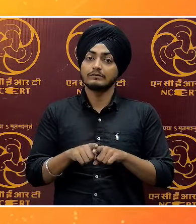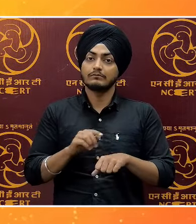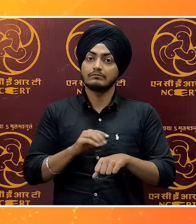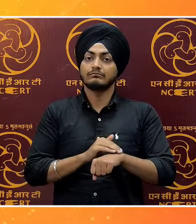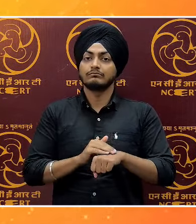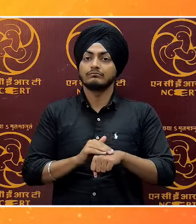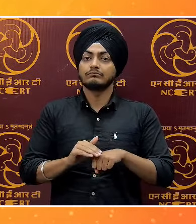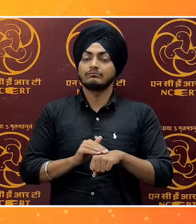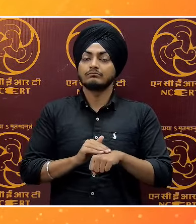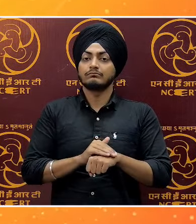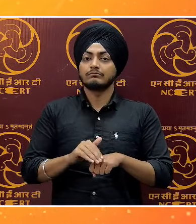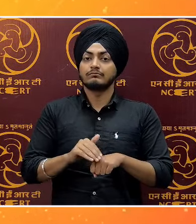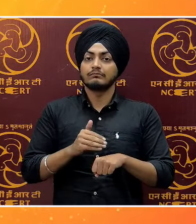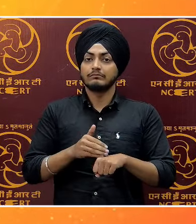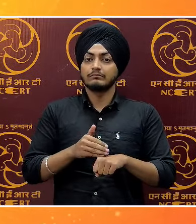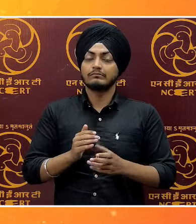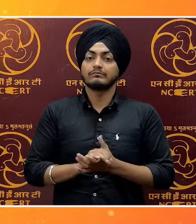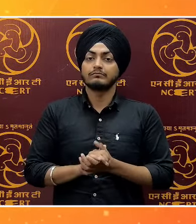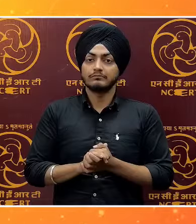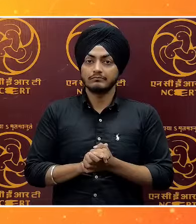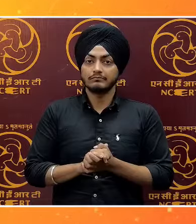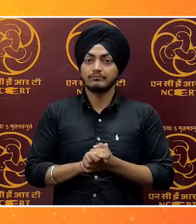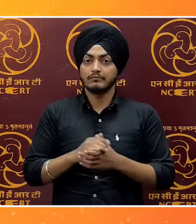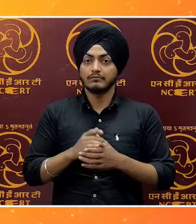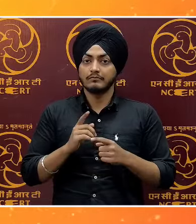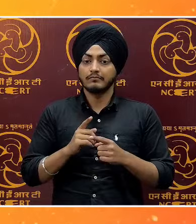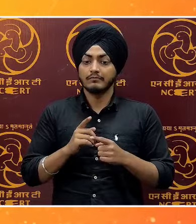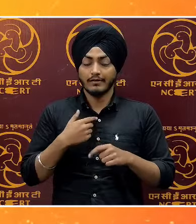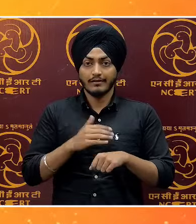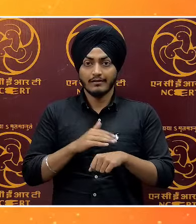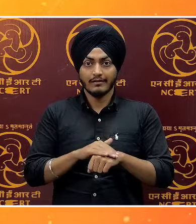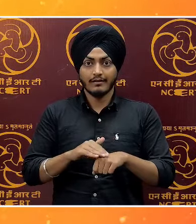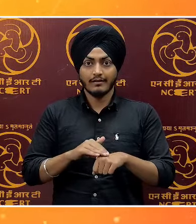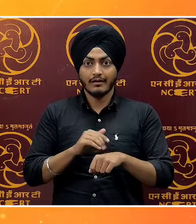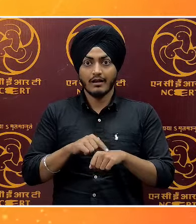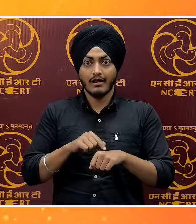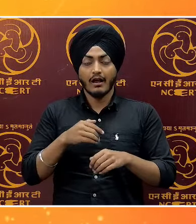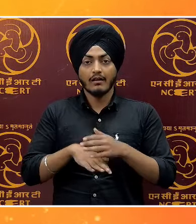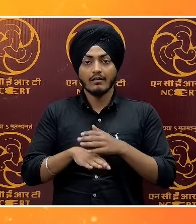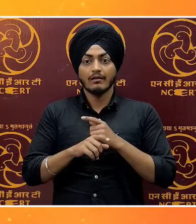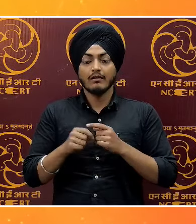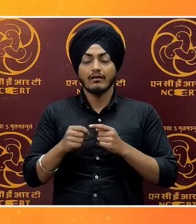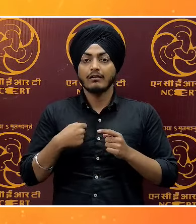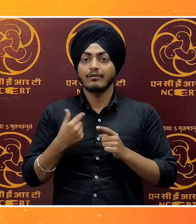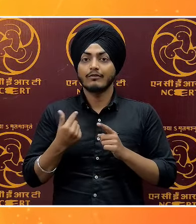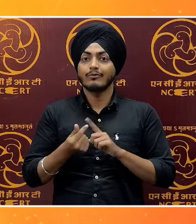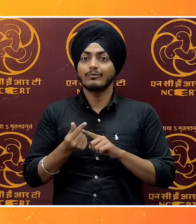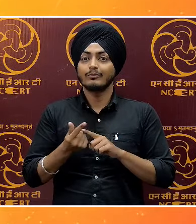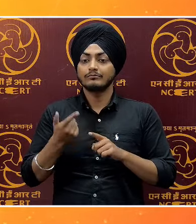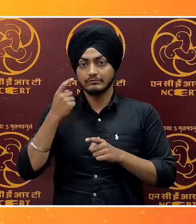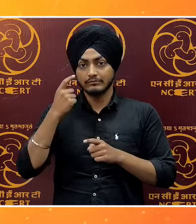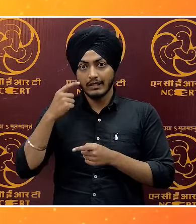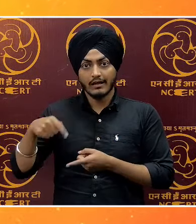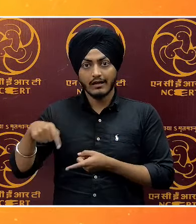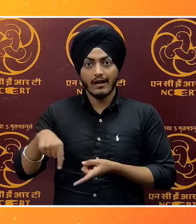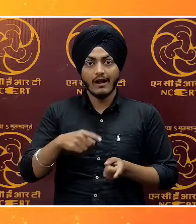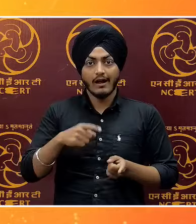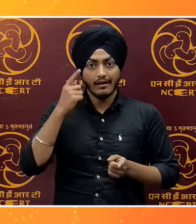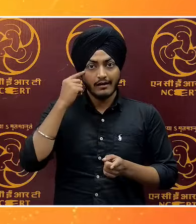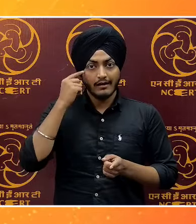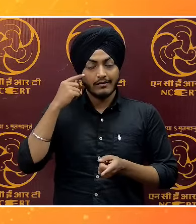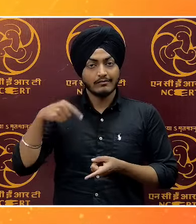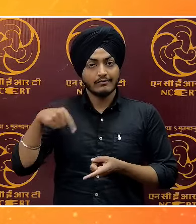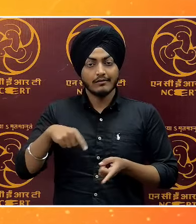Okay. I have made it tactile, the streets in this town, so the children with vision impairment